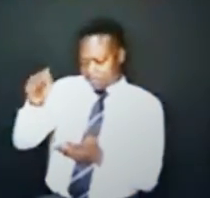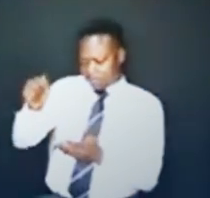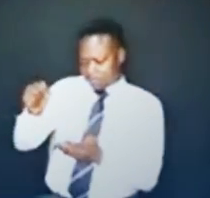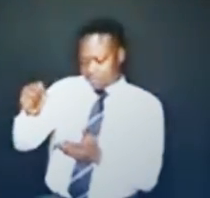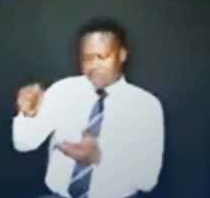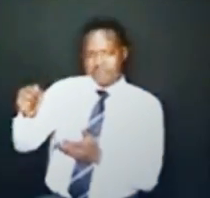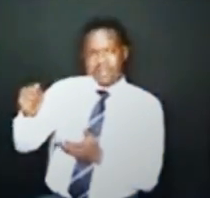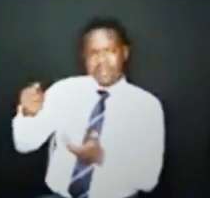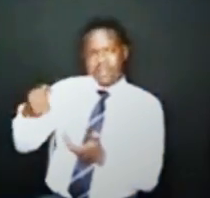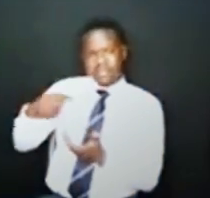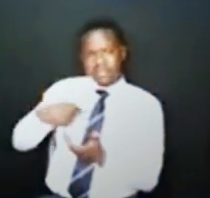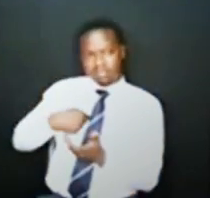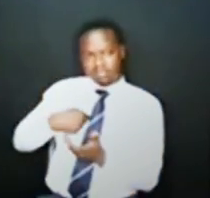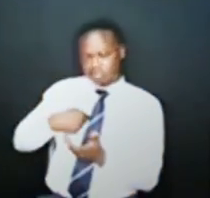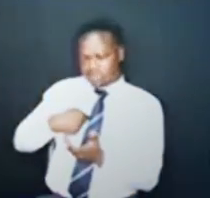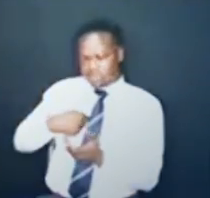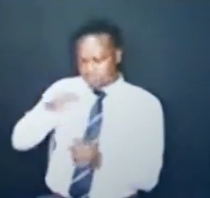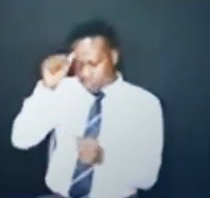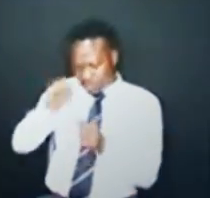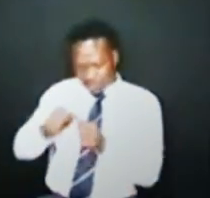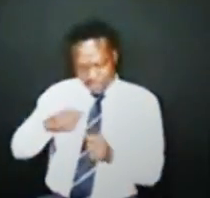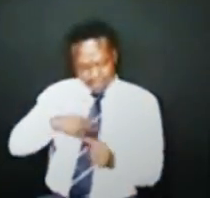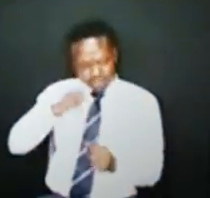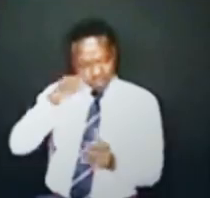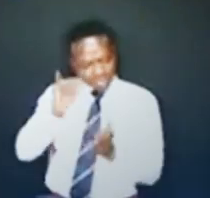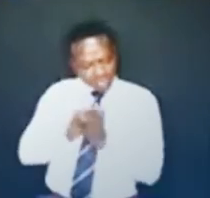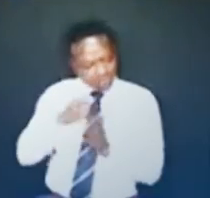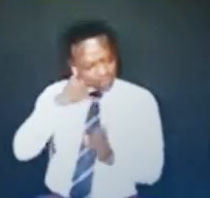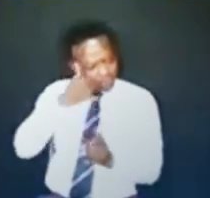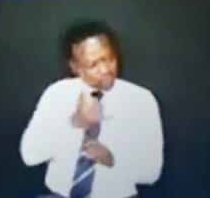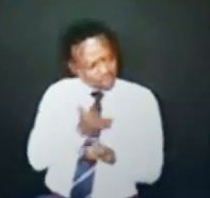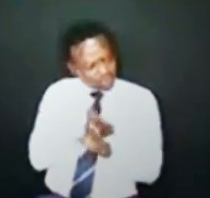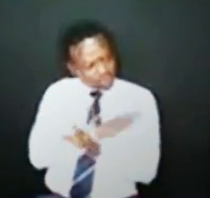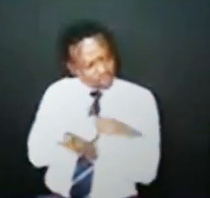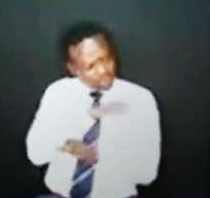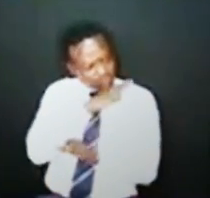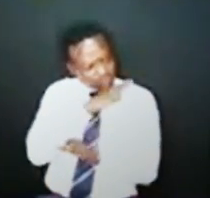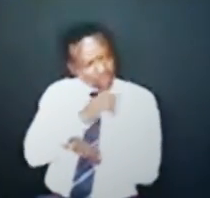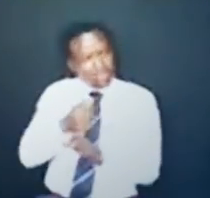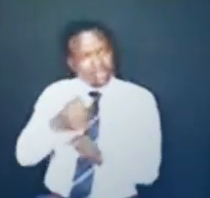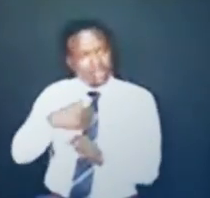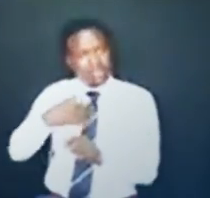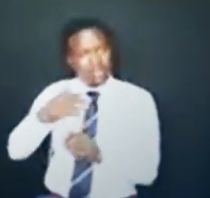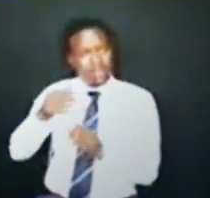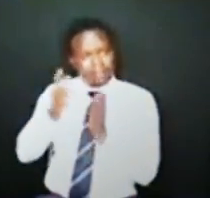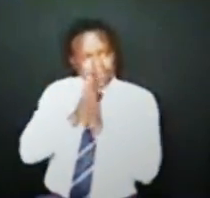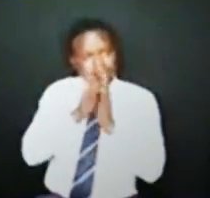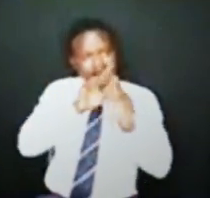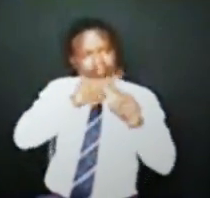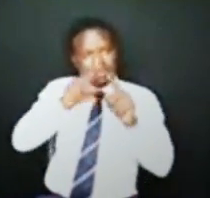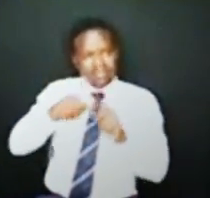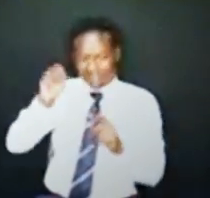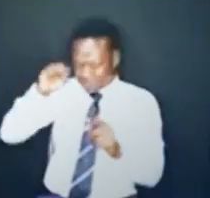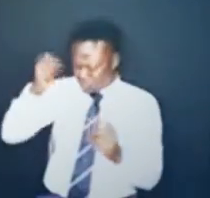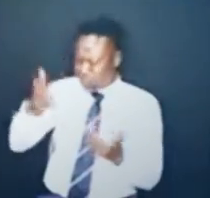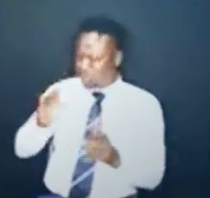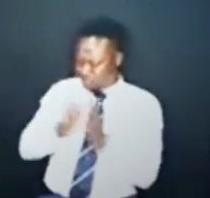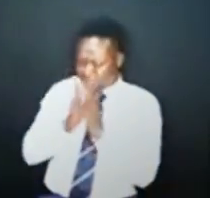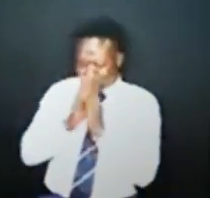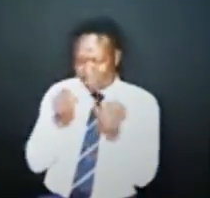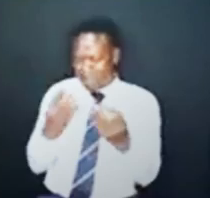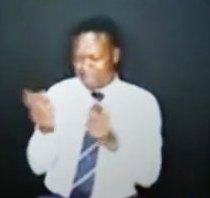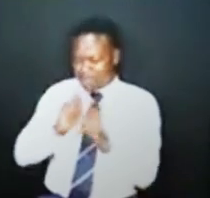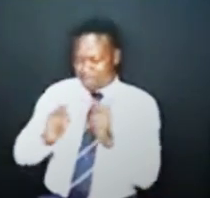Apostle, I'm the lady you prayed for. Prayed for, I've been praying for many people. Oh no, this morning